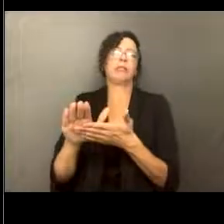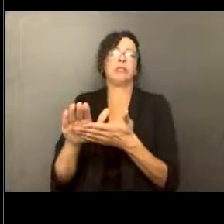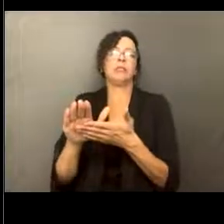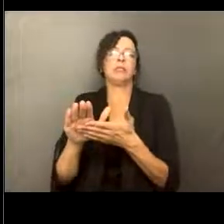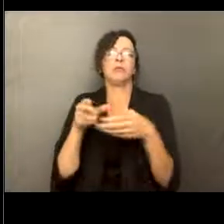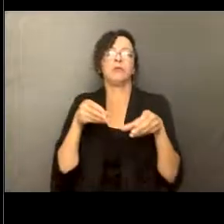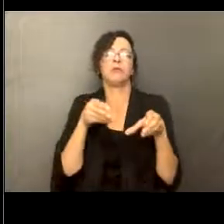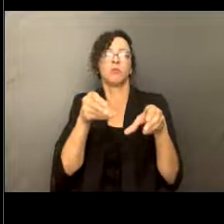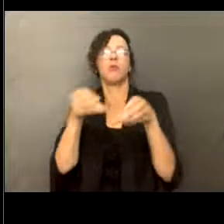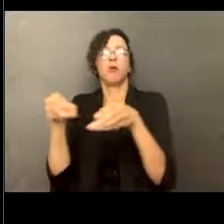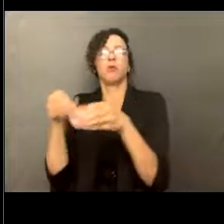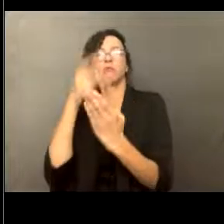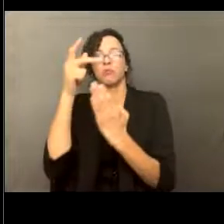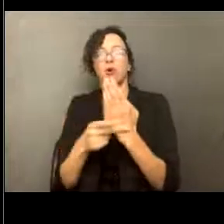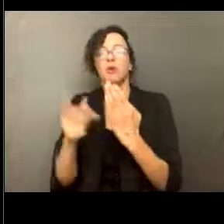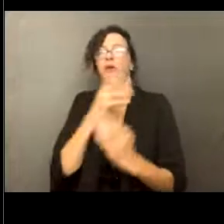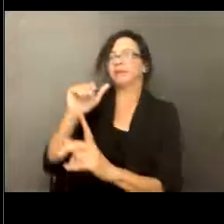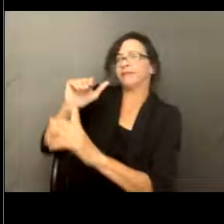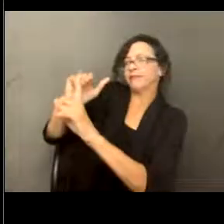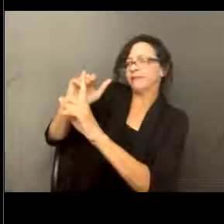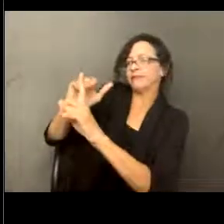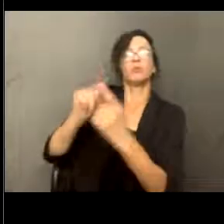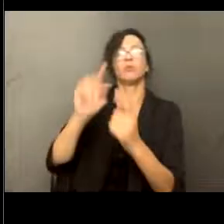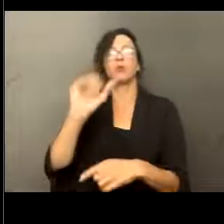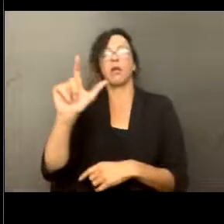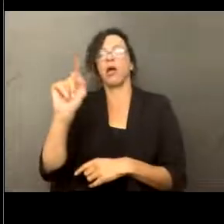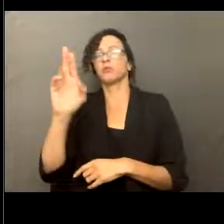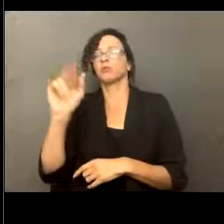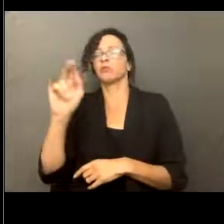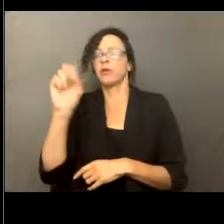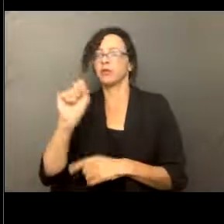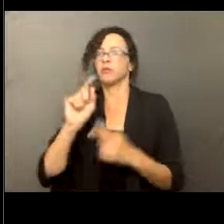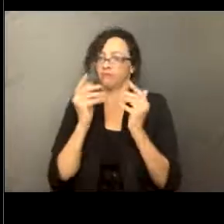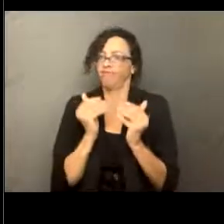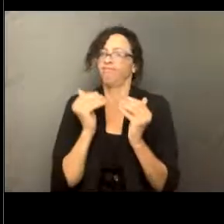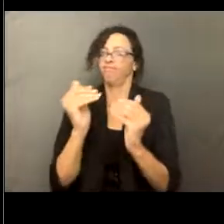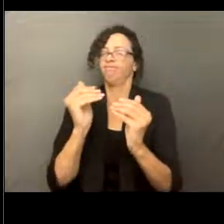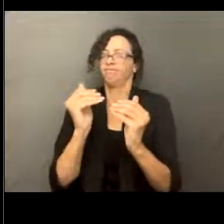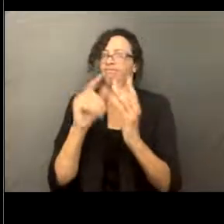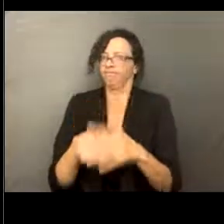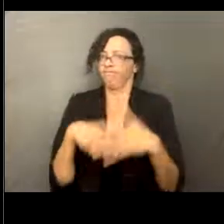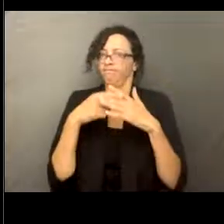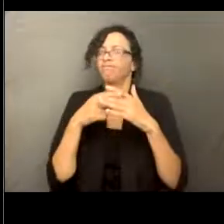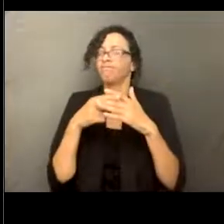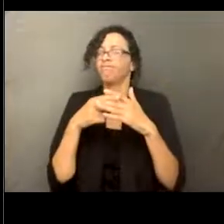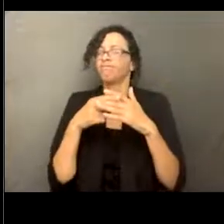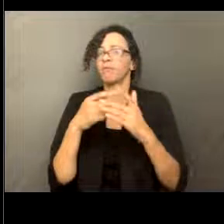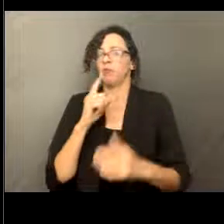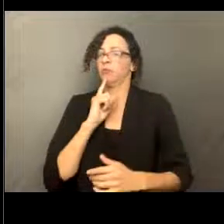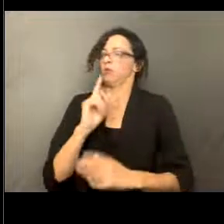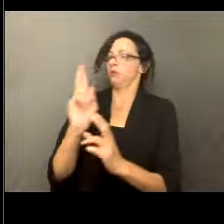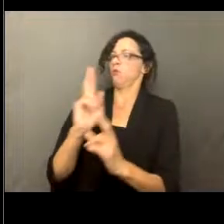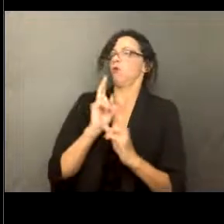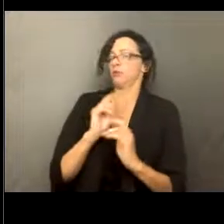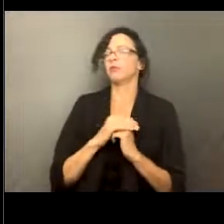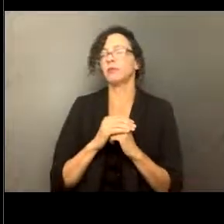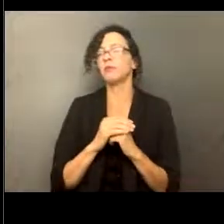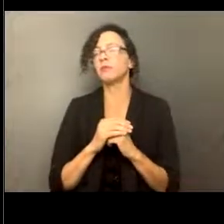it. Just very honored for that. Working with many communities out